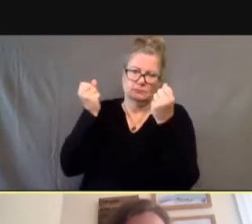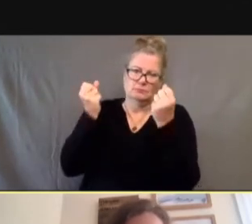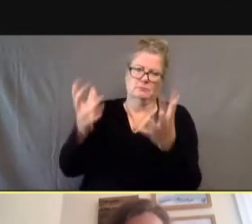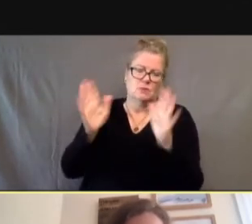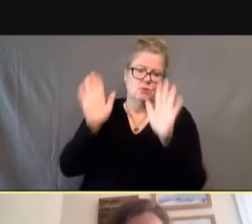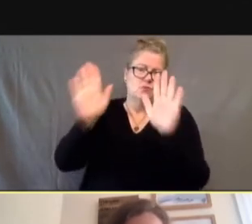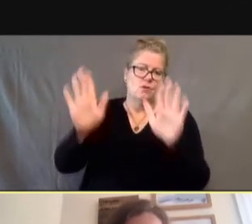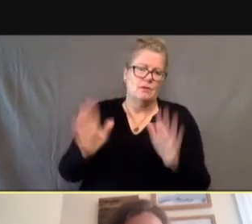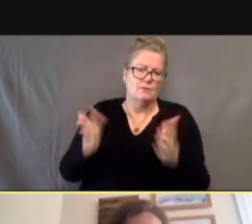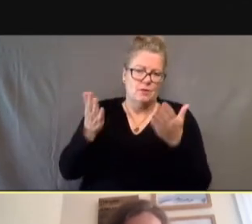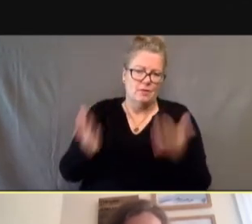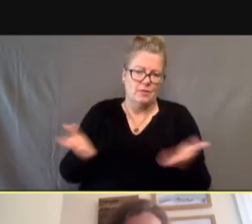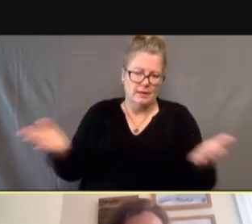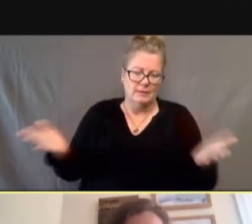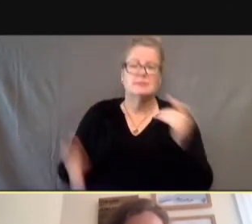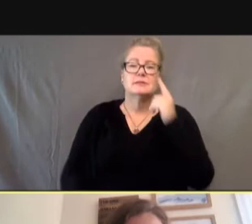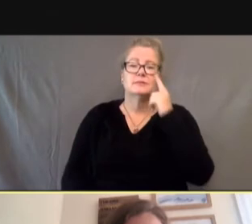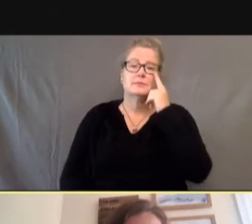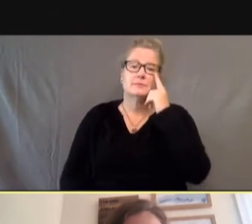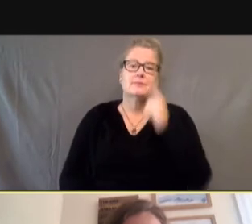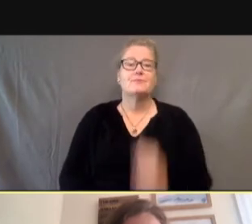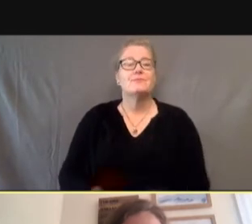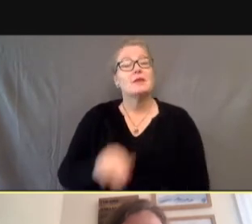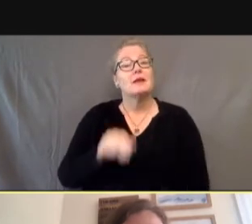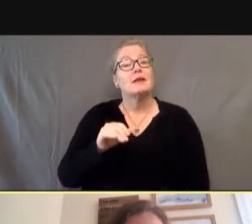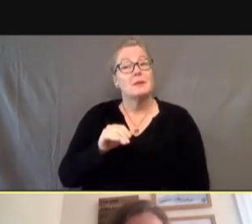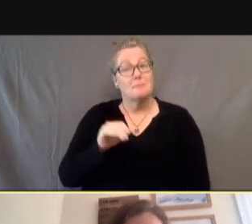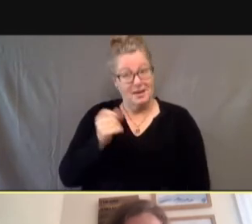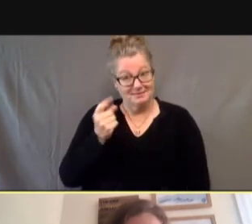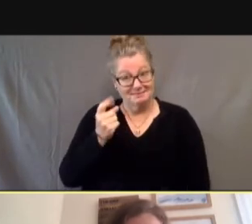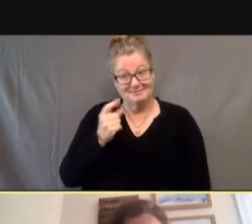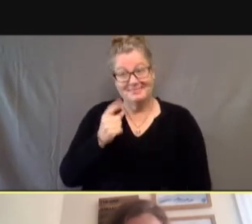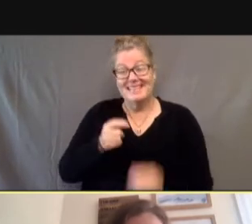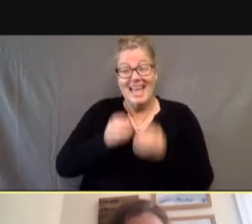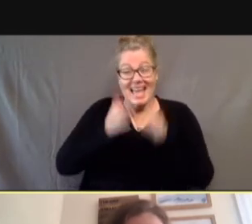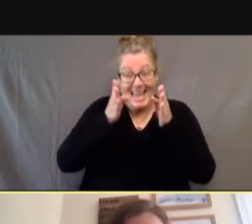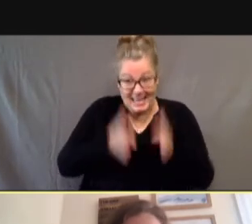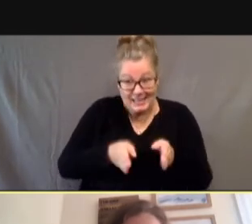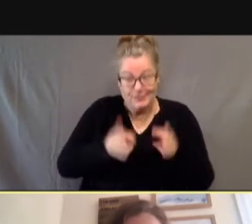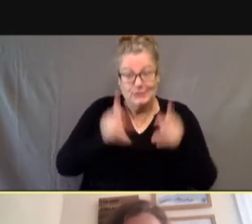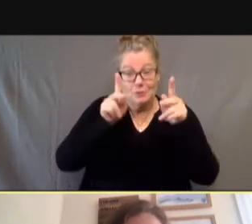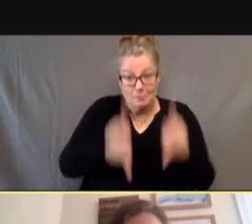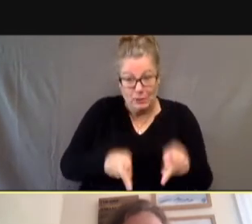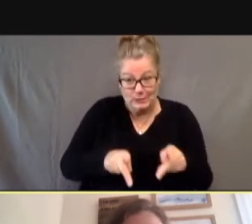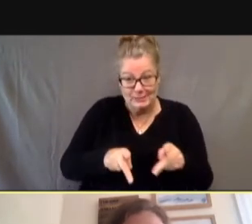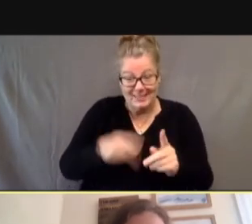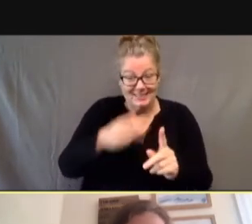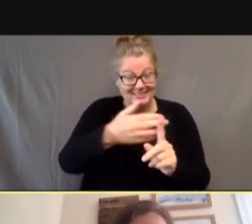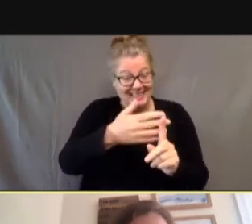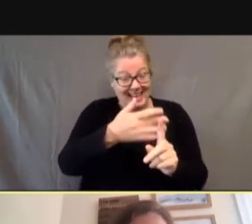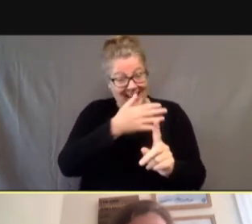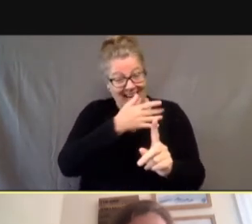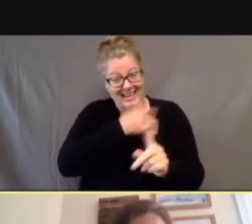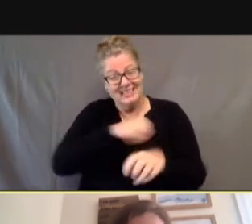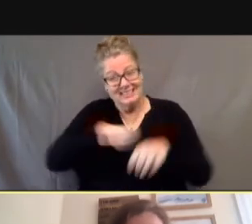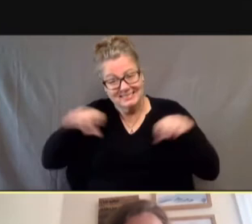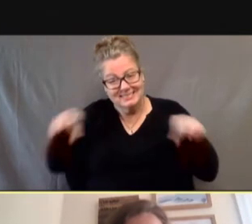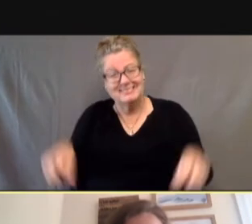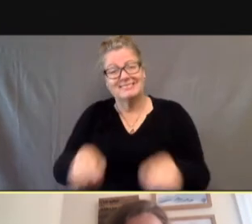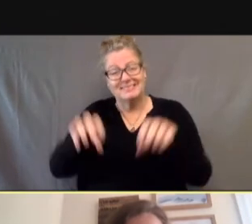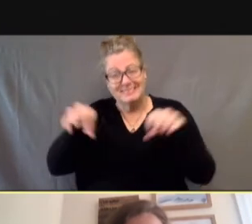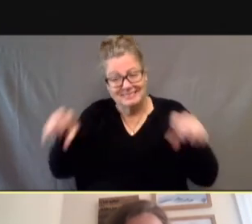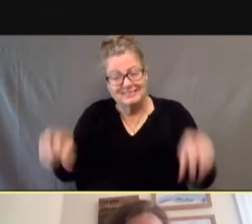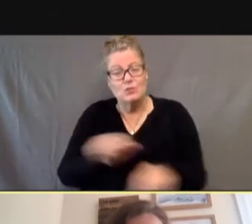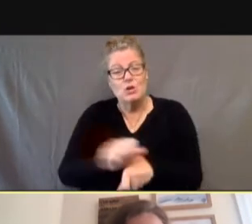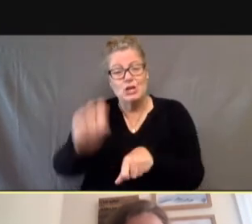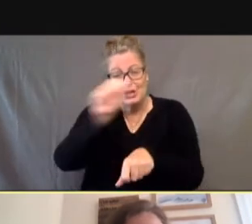lot of individuals doing advocacy work for decades and are looking to see a model of folks who have recently created